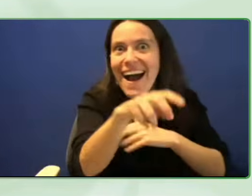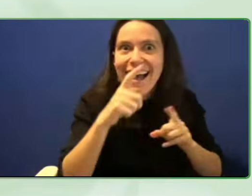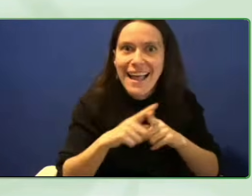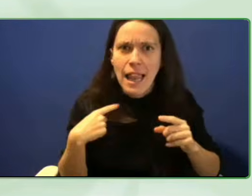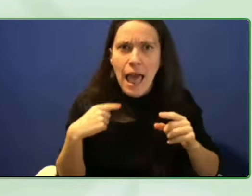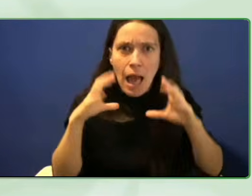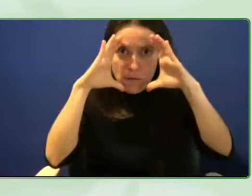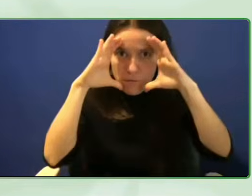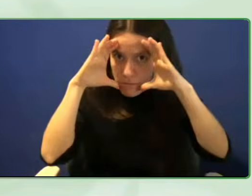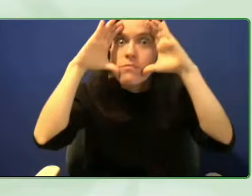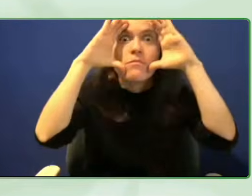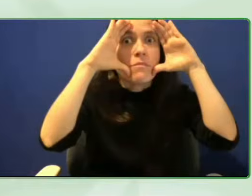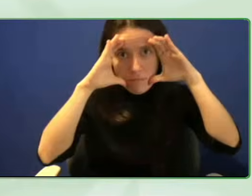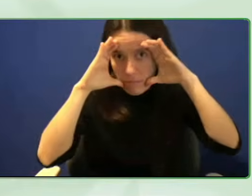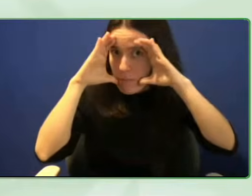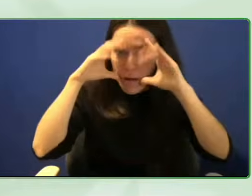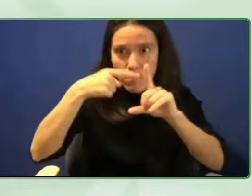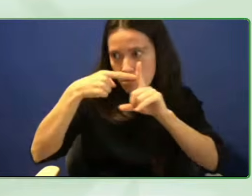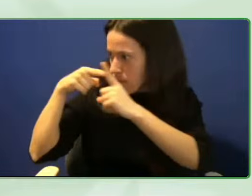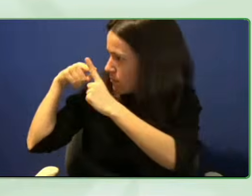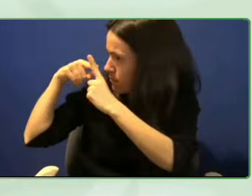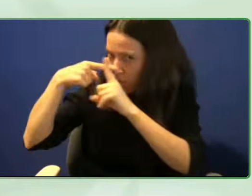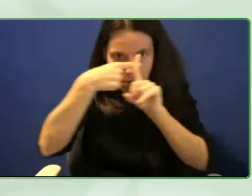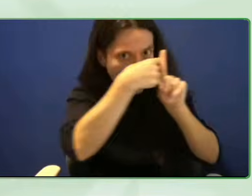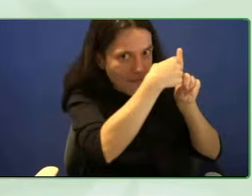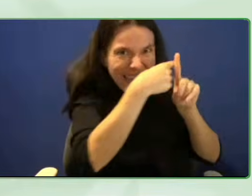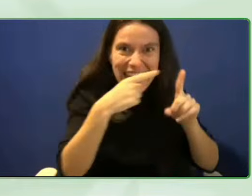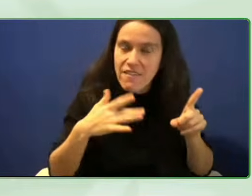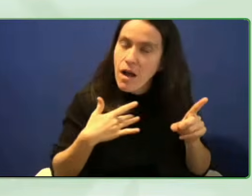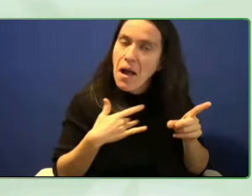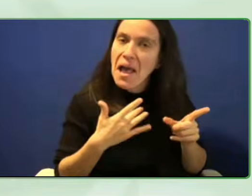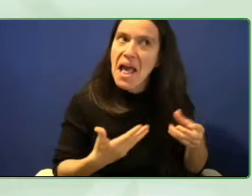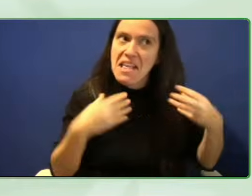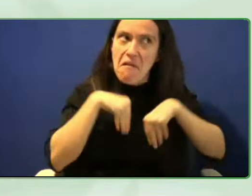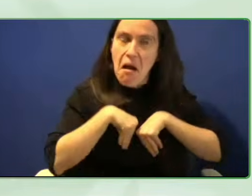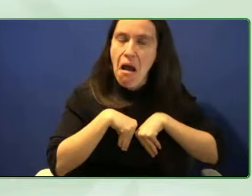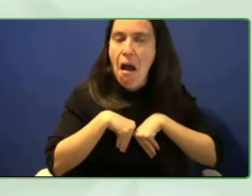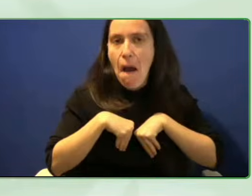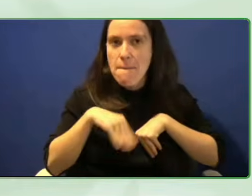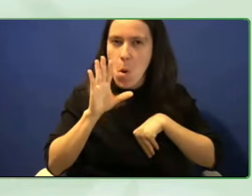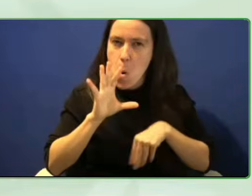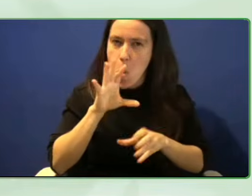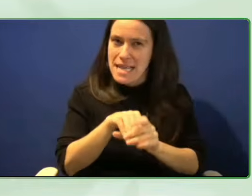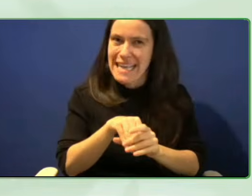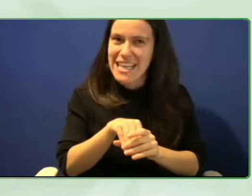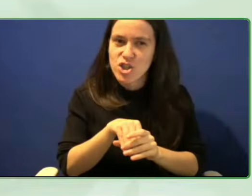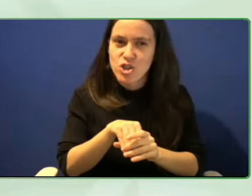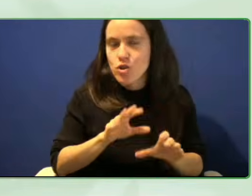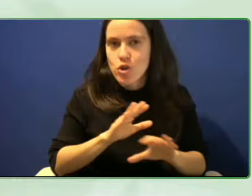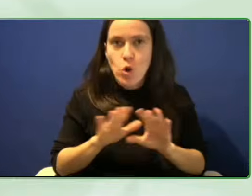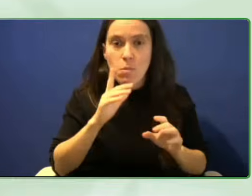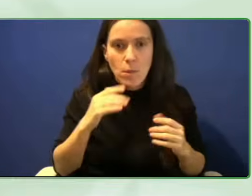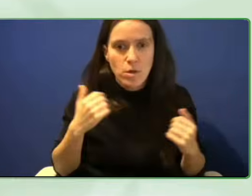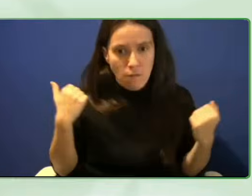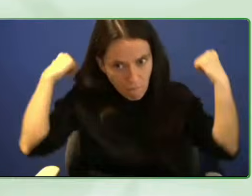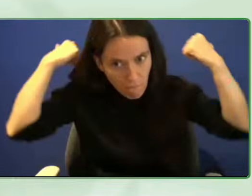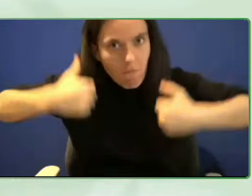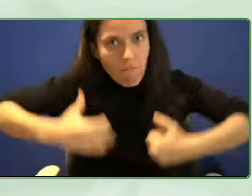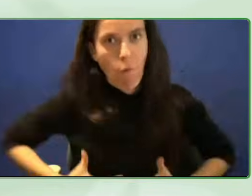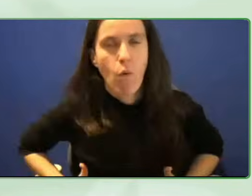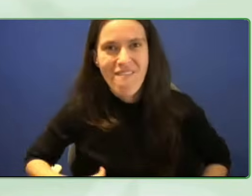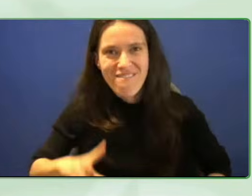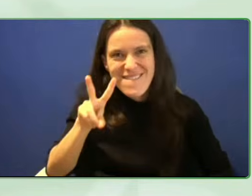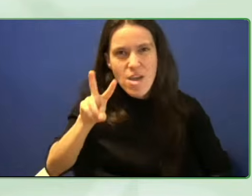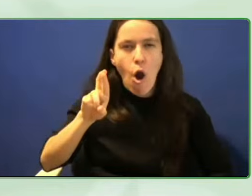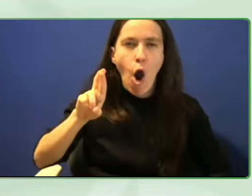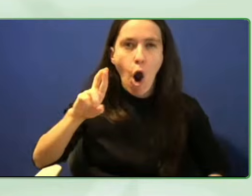look around, you just feel that little bit more engaged without having to wear a full VR headset. Yeah.